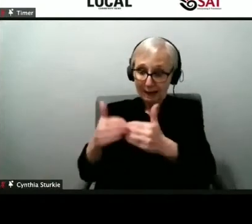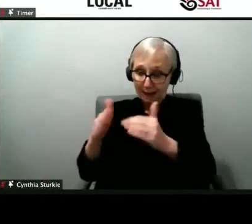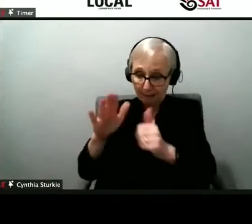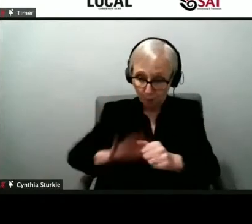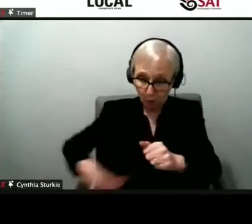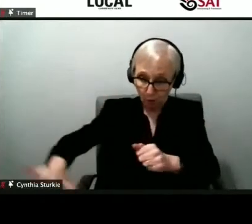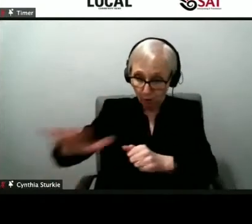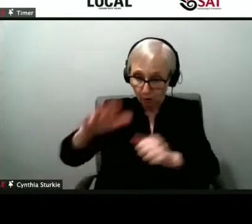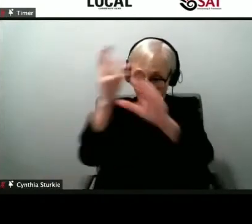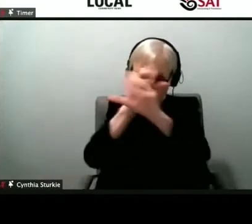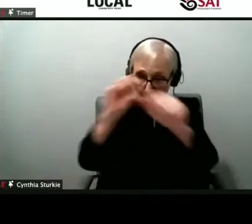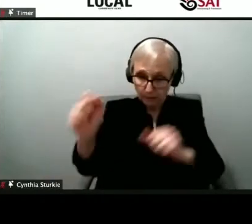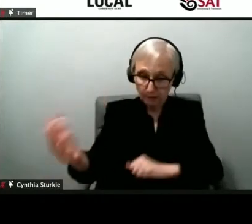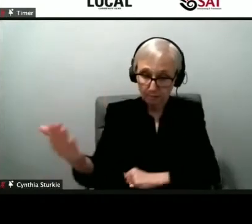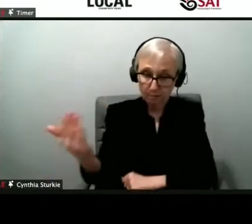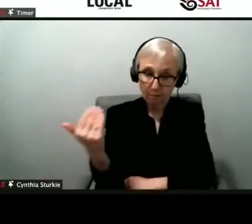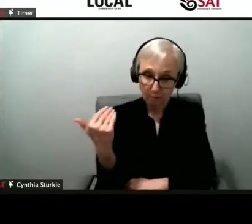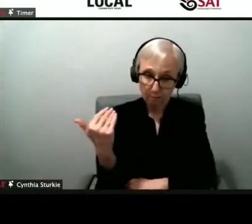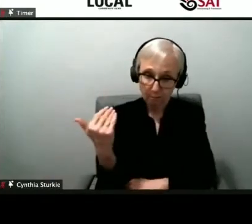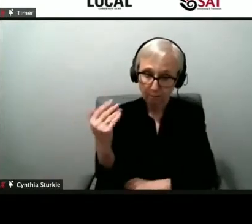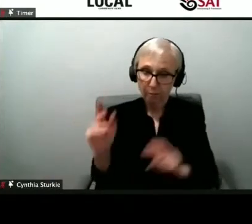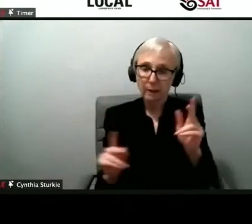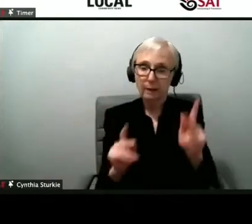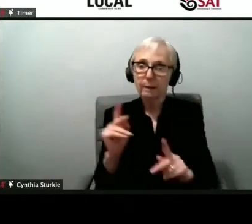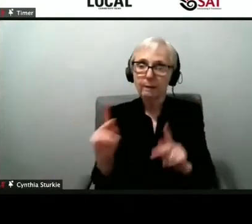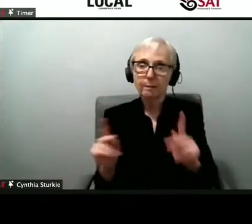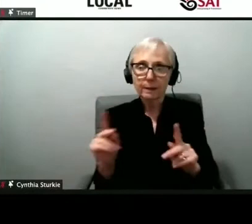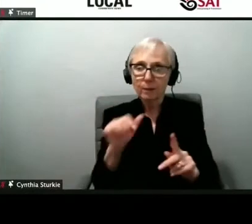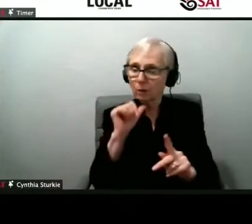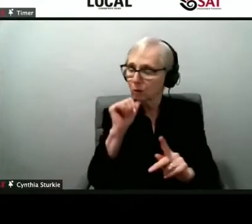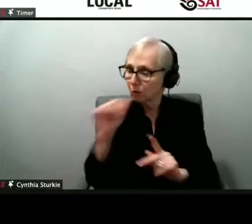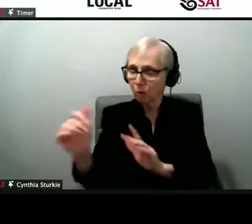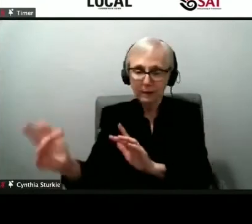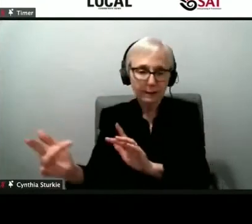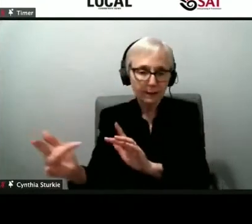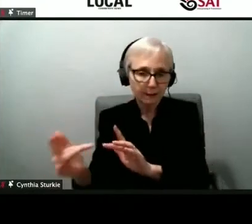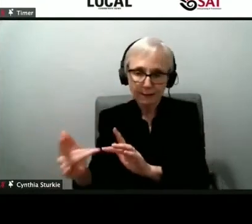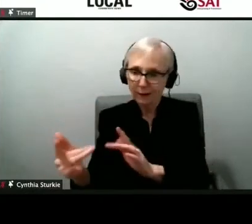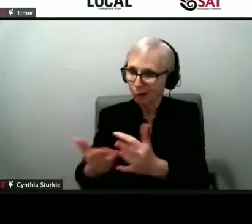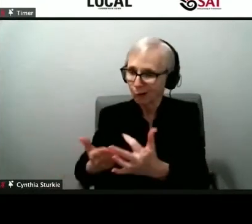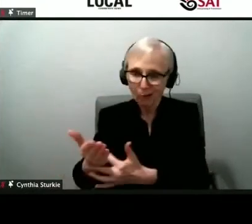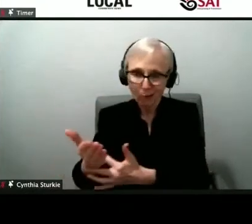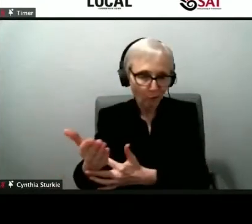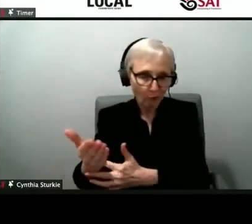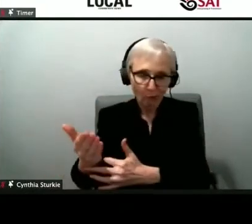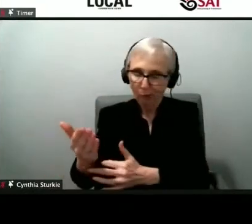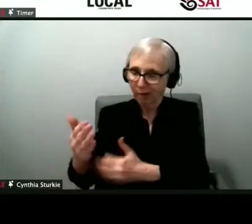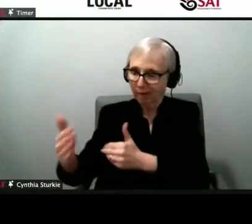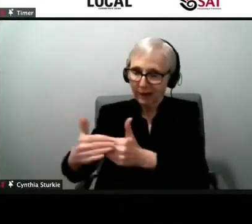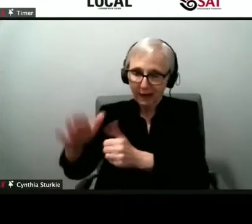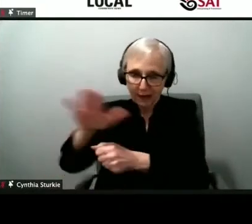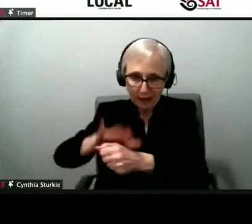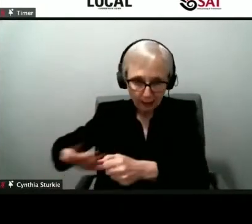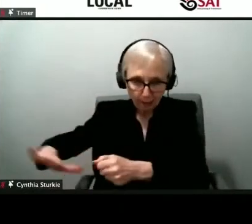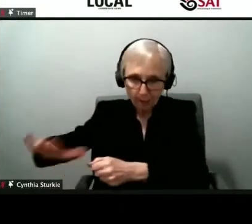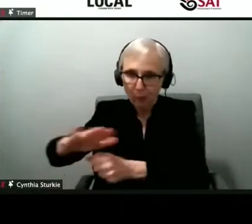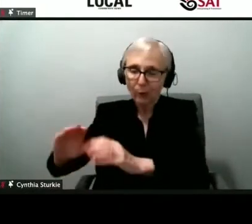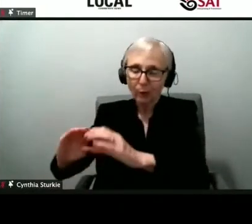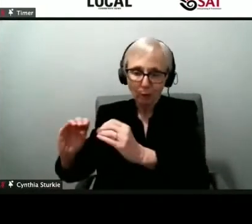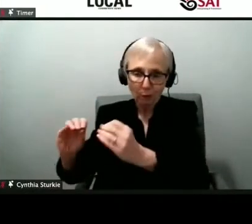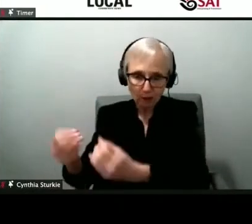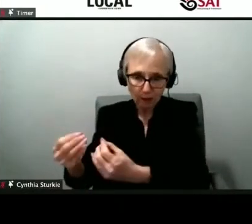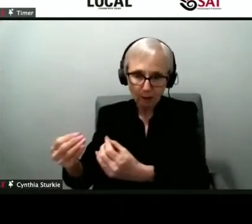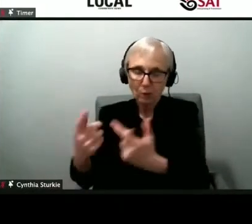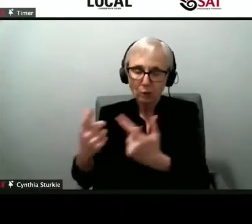is that people just don't get in touch or go through their neighborhood organizations. And I want to try to make